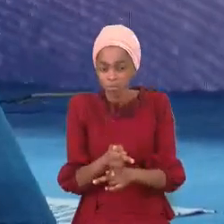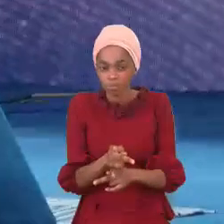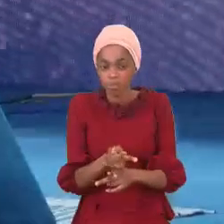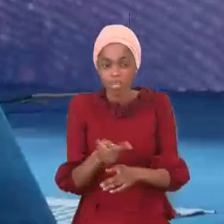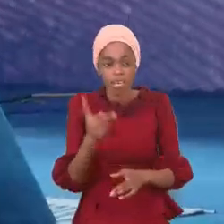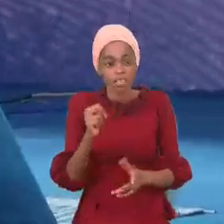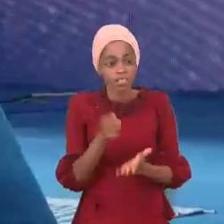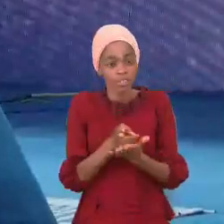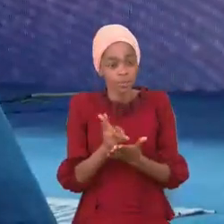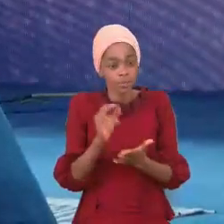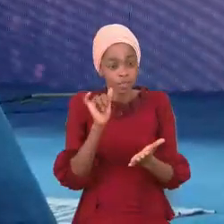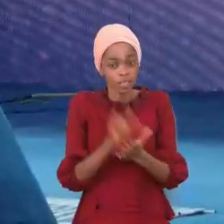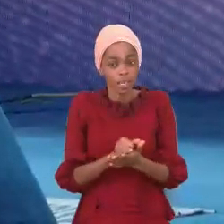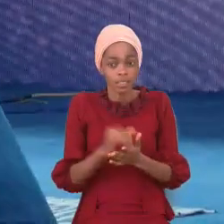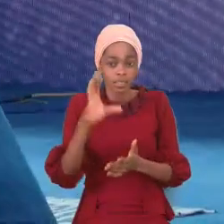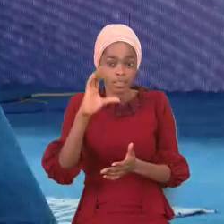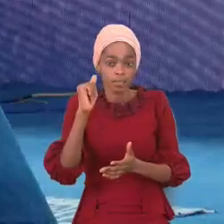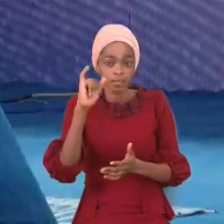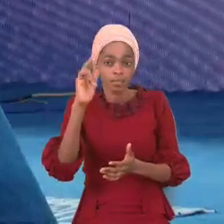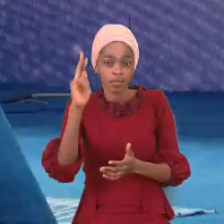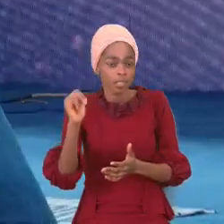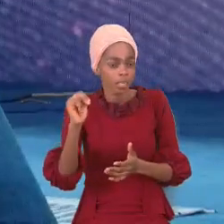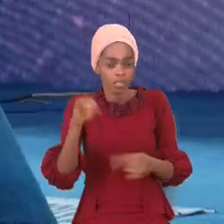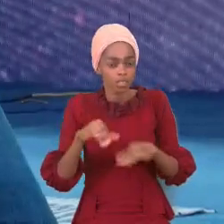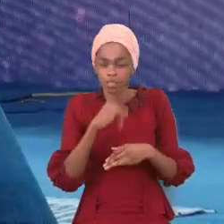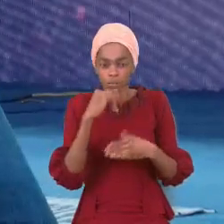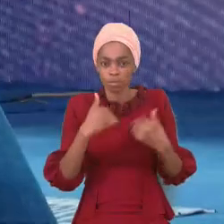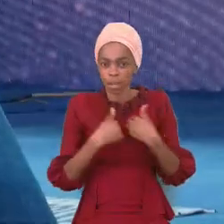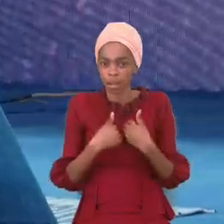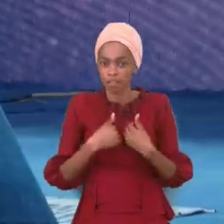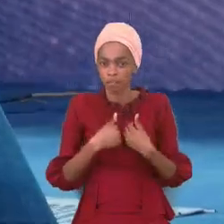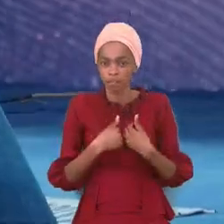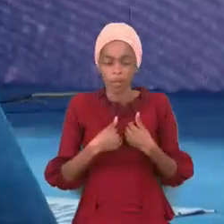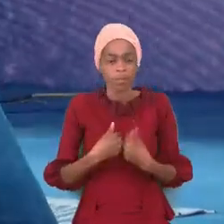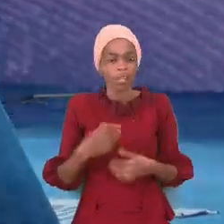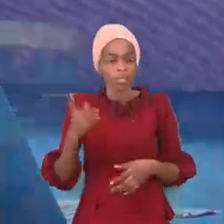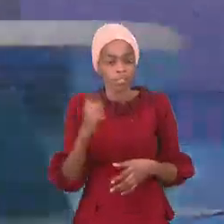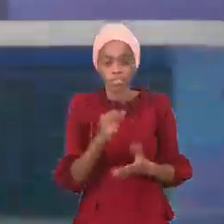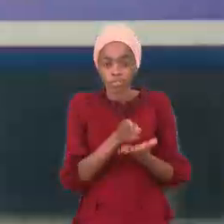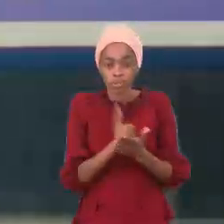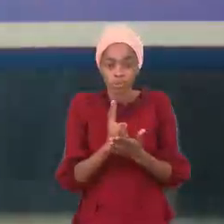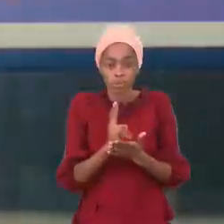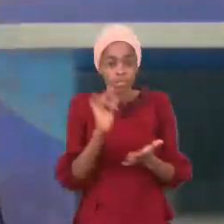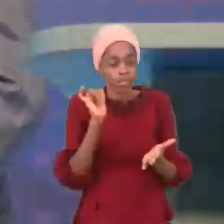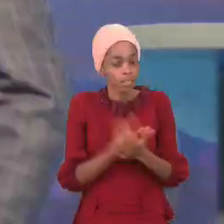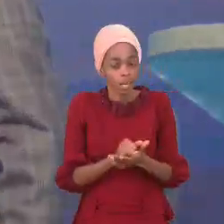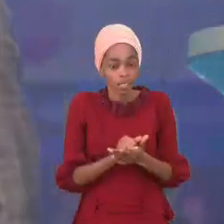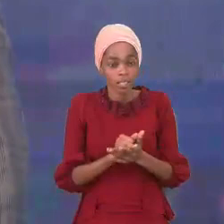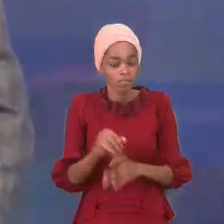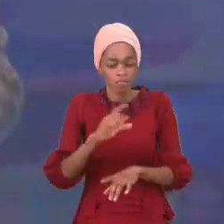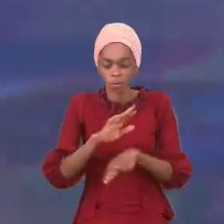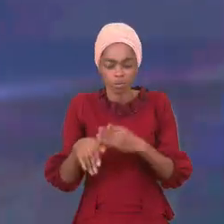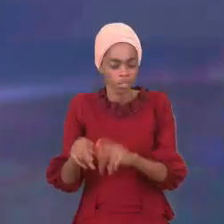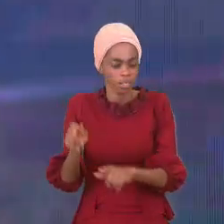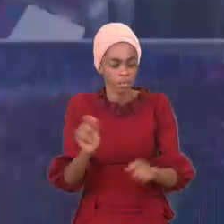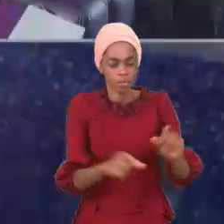truth that Cain did not have. The truth that those people, Nimrod, that